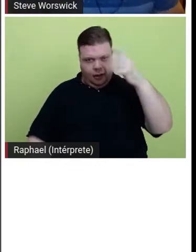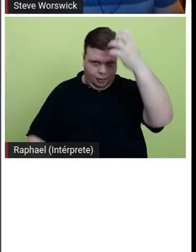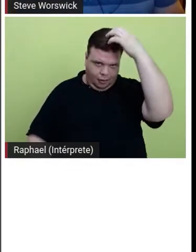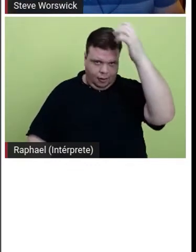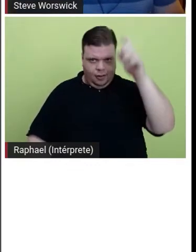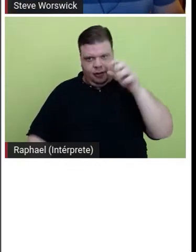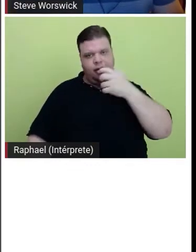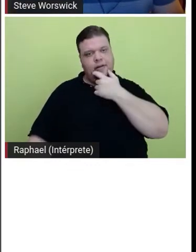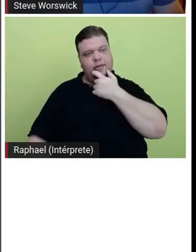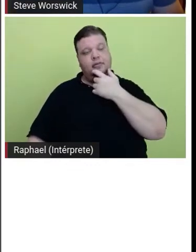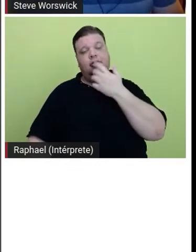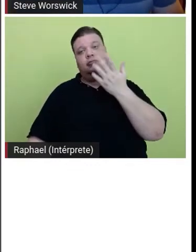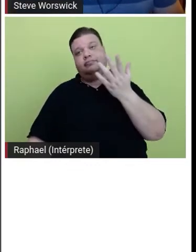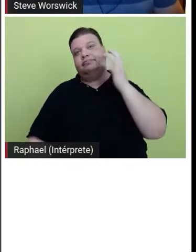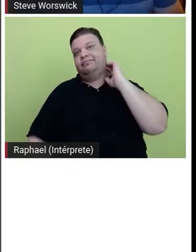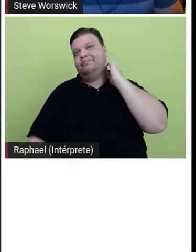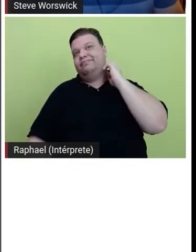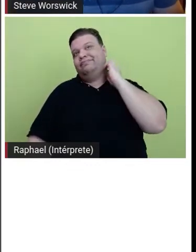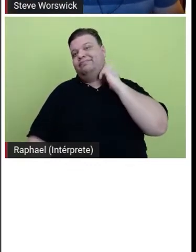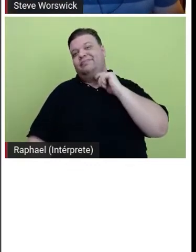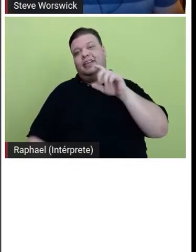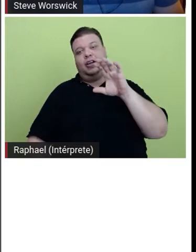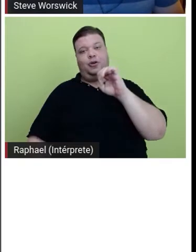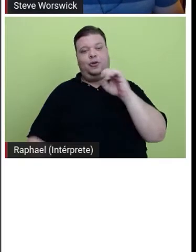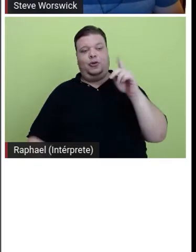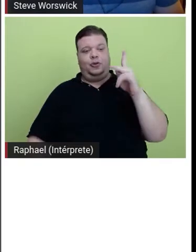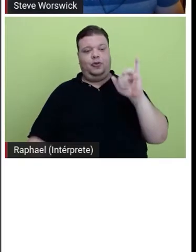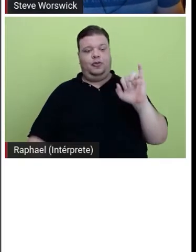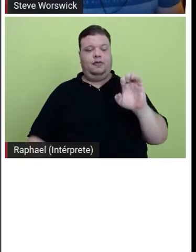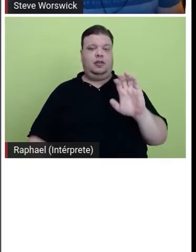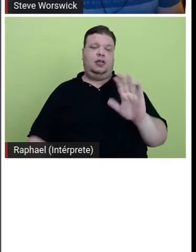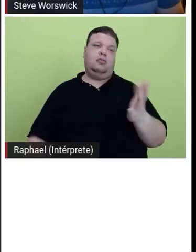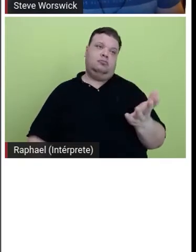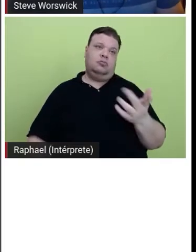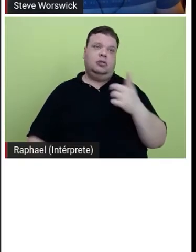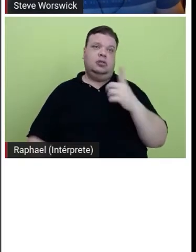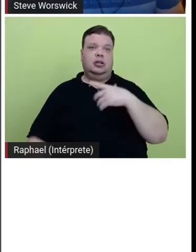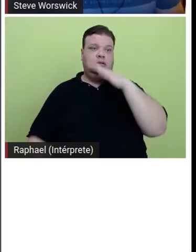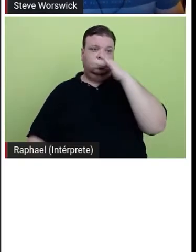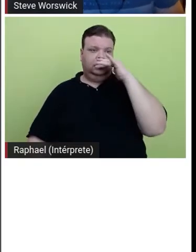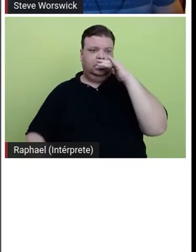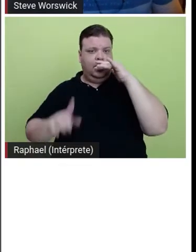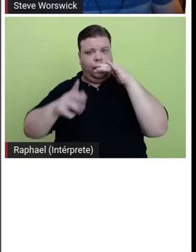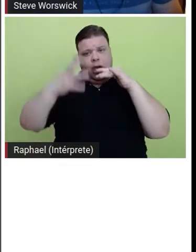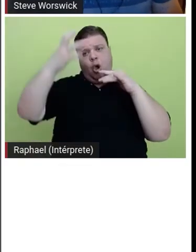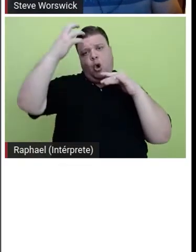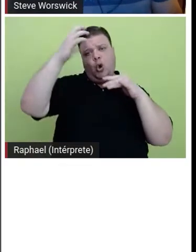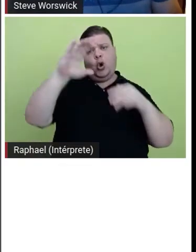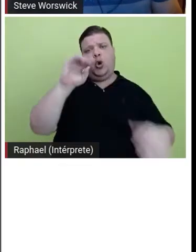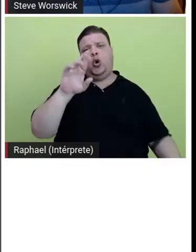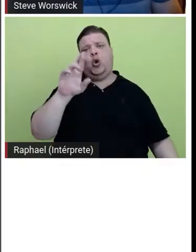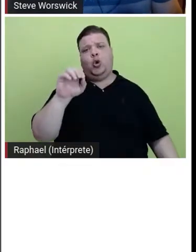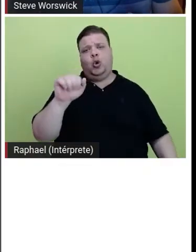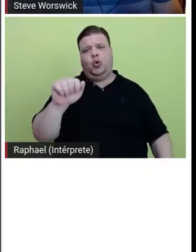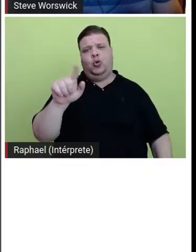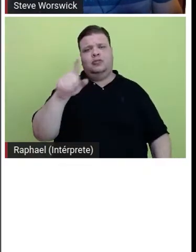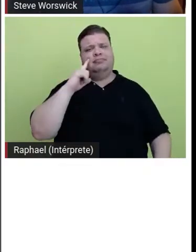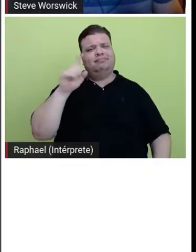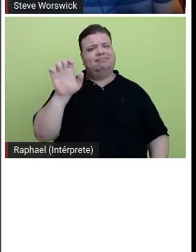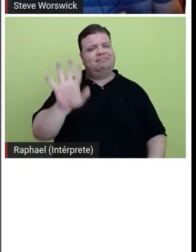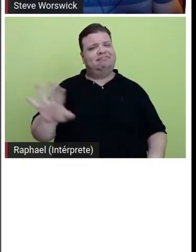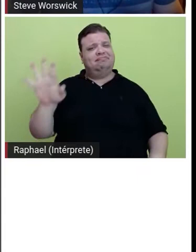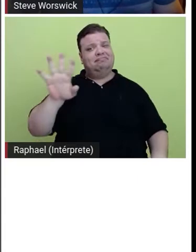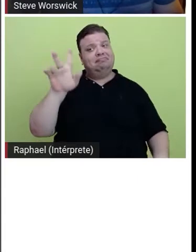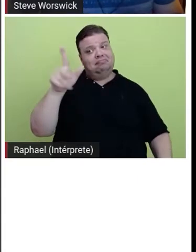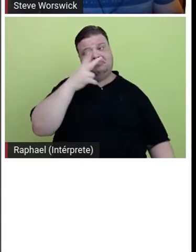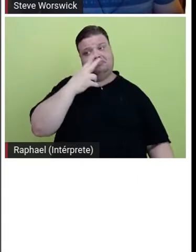a shoebox or the Taj Mahal. Now, it doesn't know what the Taj Mahal is, but it does know what a shoebox is, and it knows a